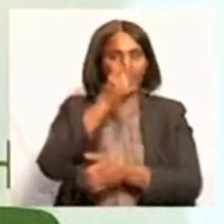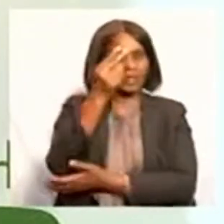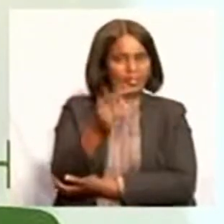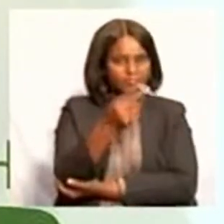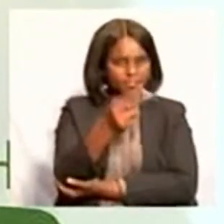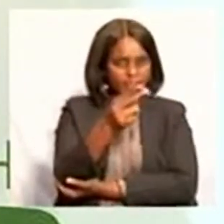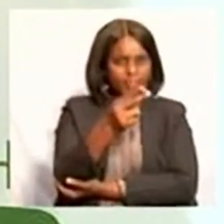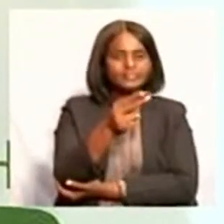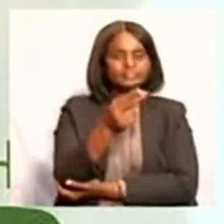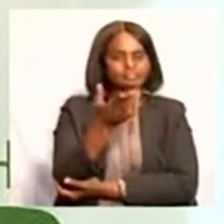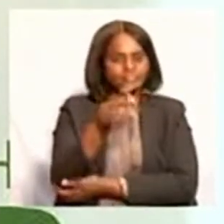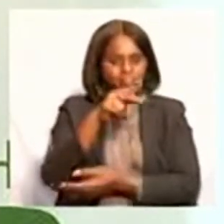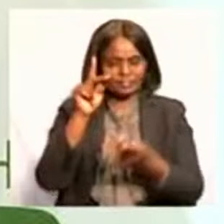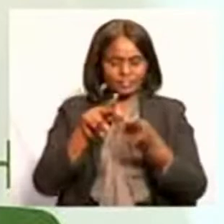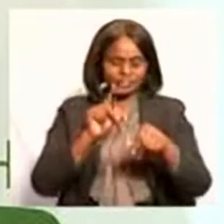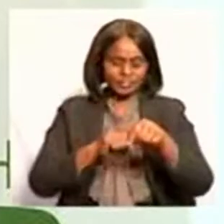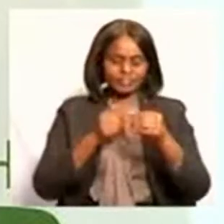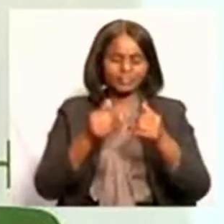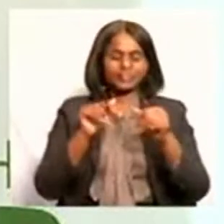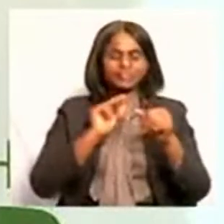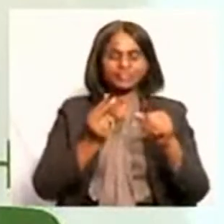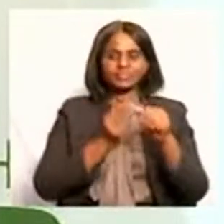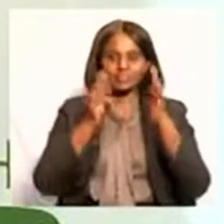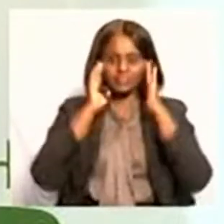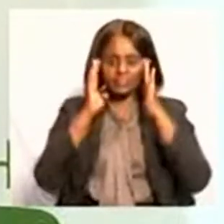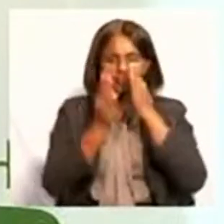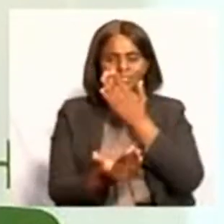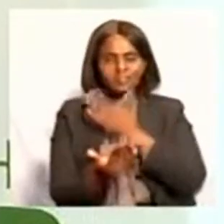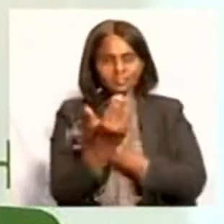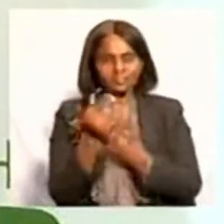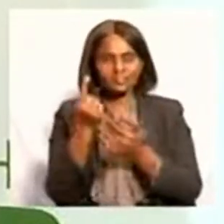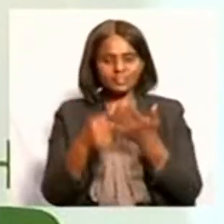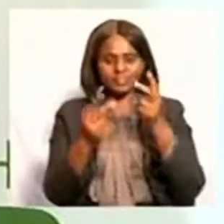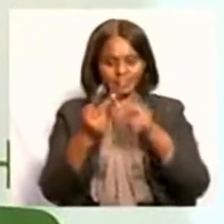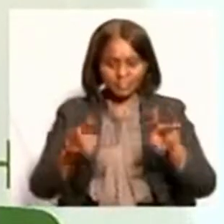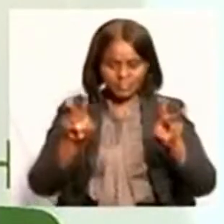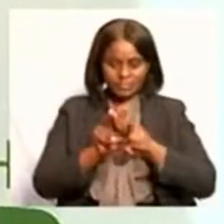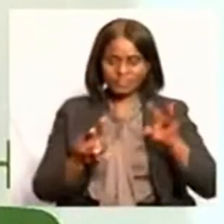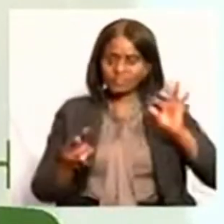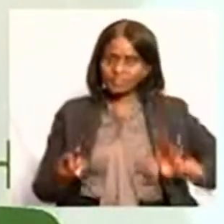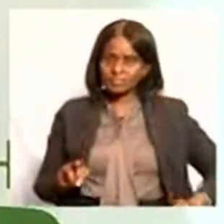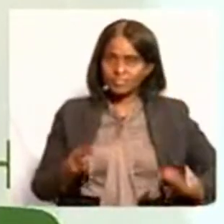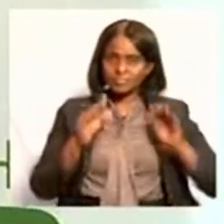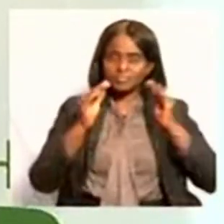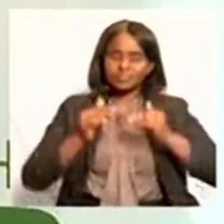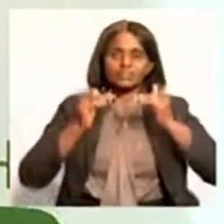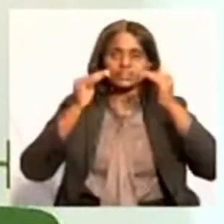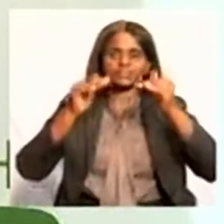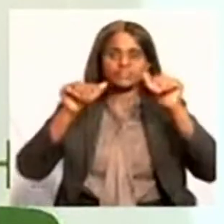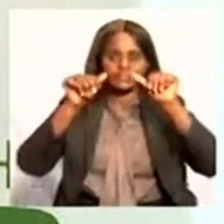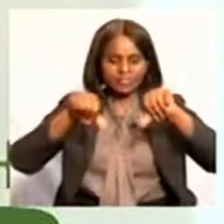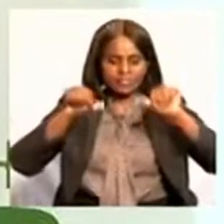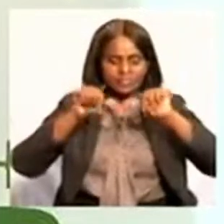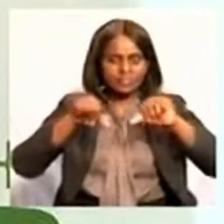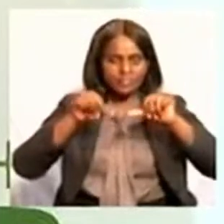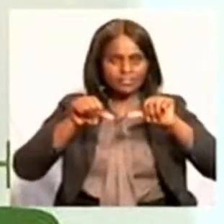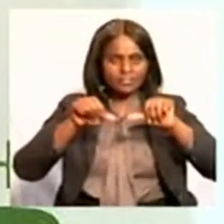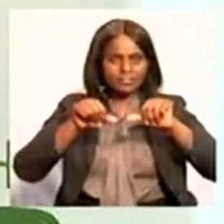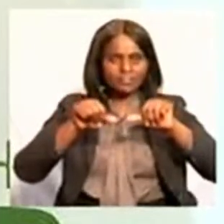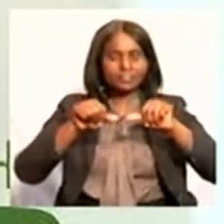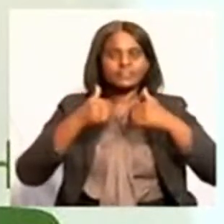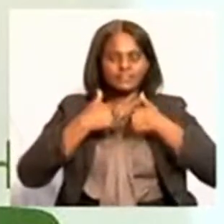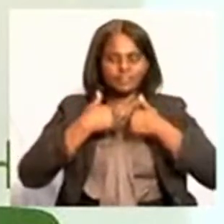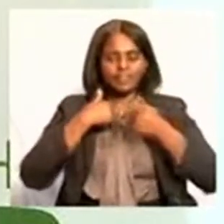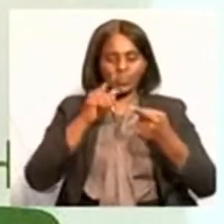at just about this time. And our focus this morning was the value and benefits of the Supreme Audit Institution. I was privileged to have